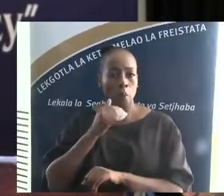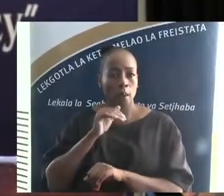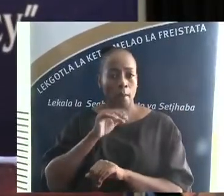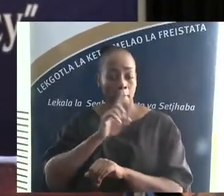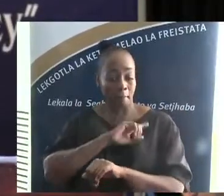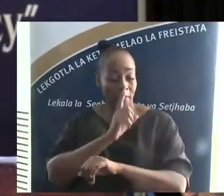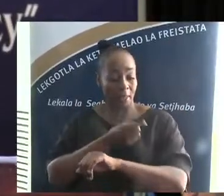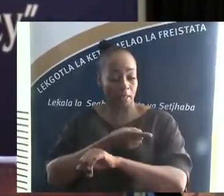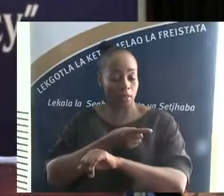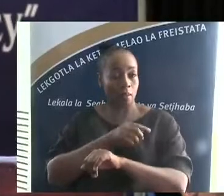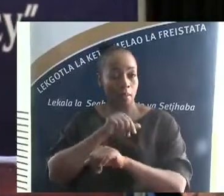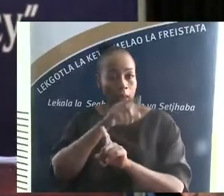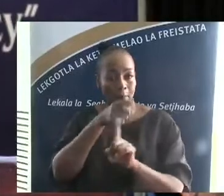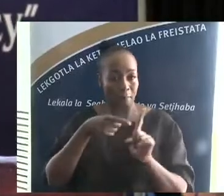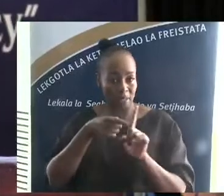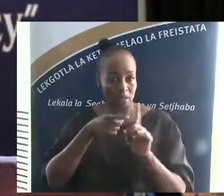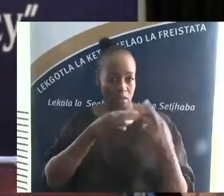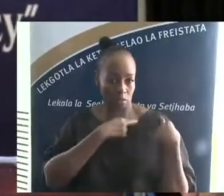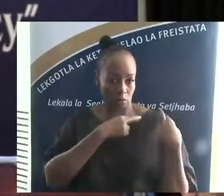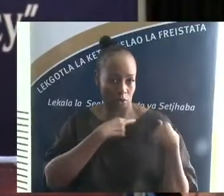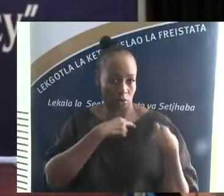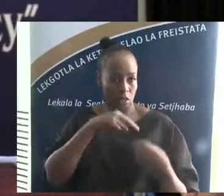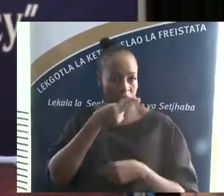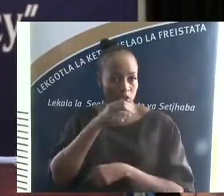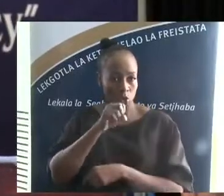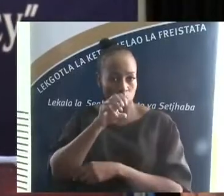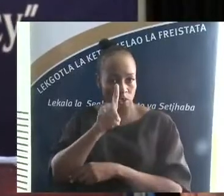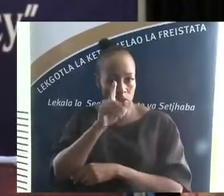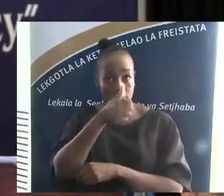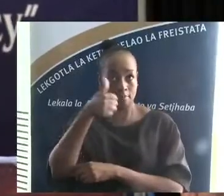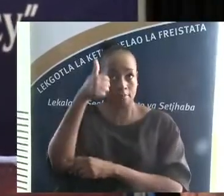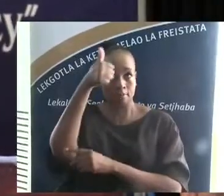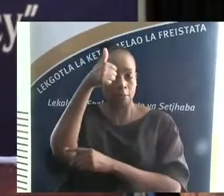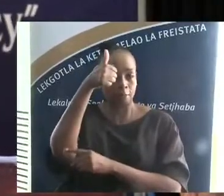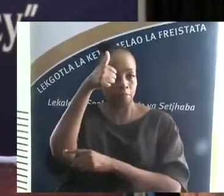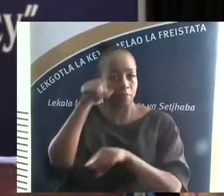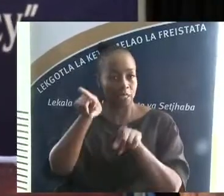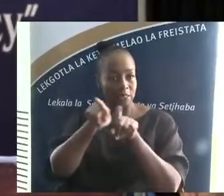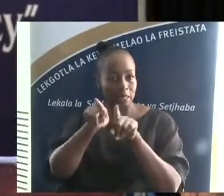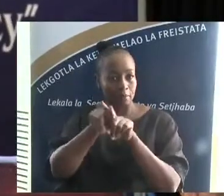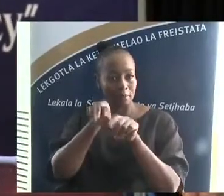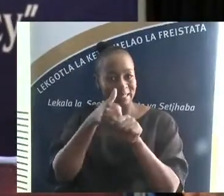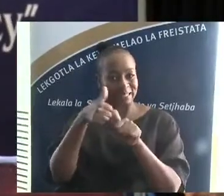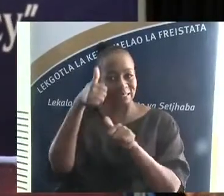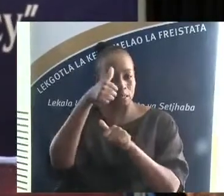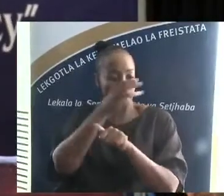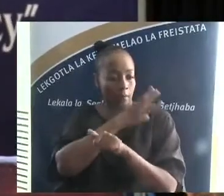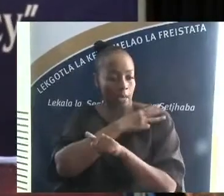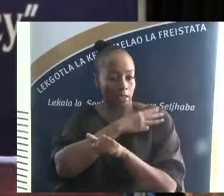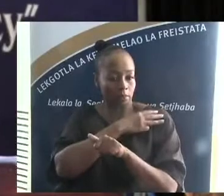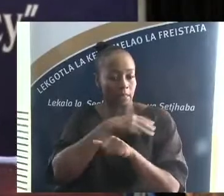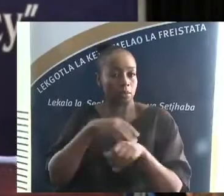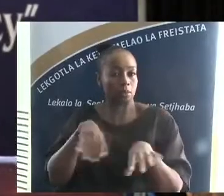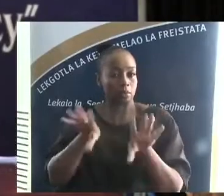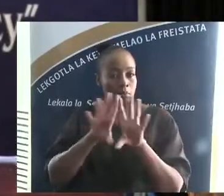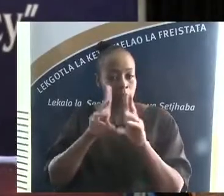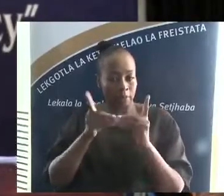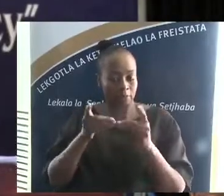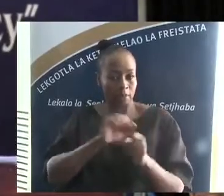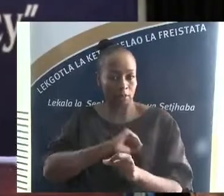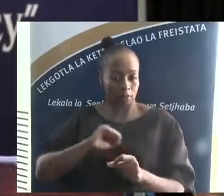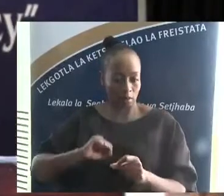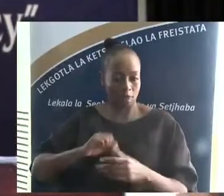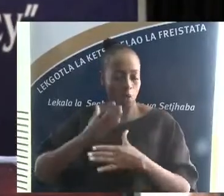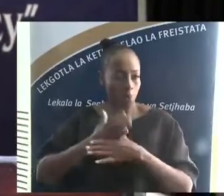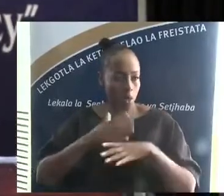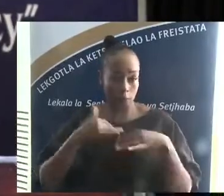acting head of Department of Provincial Treasury, together with our senior management and the officials who has worked